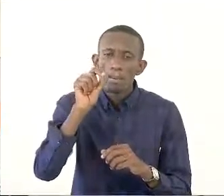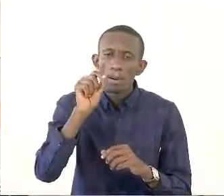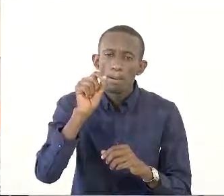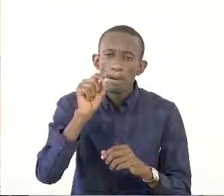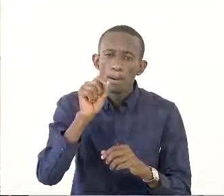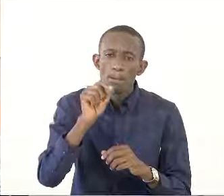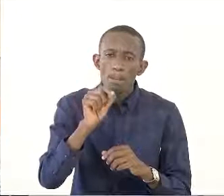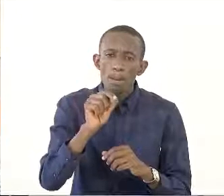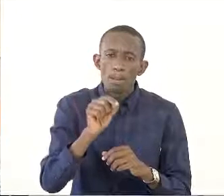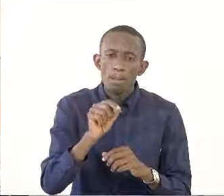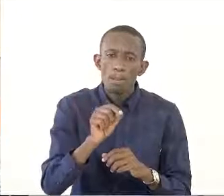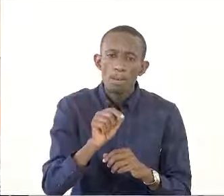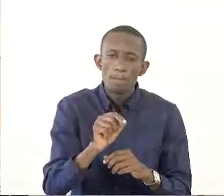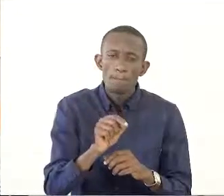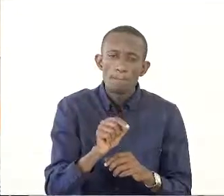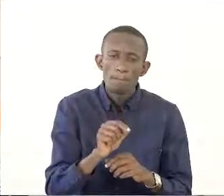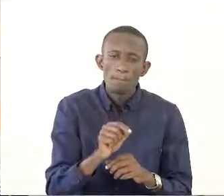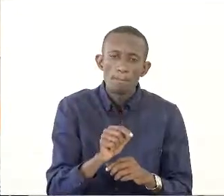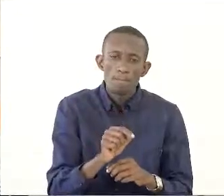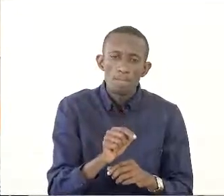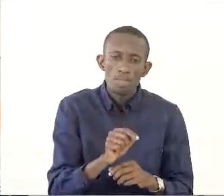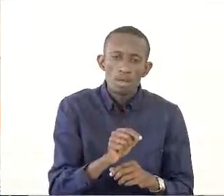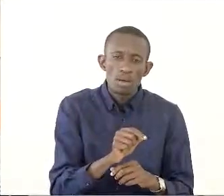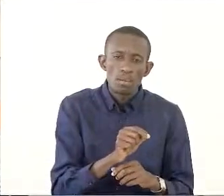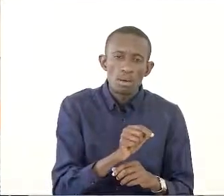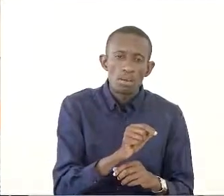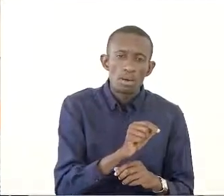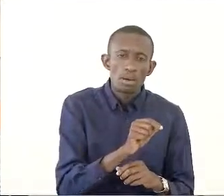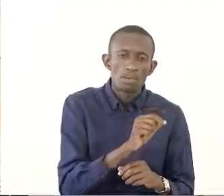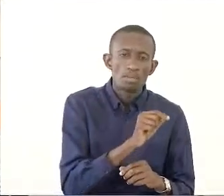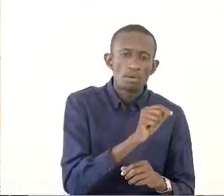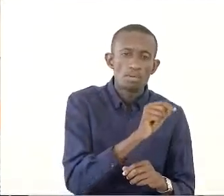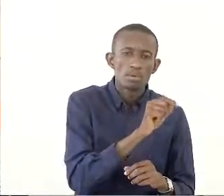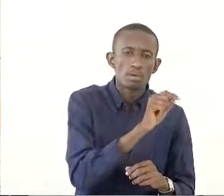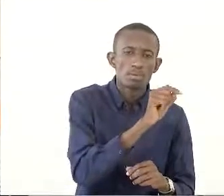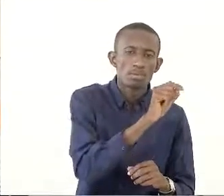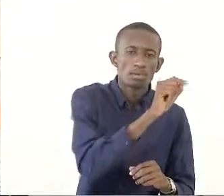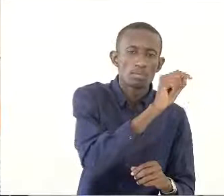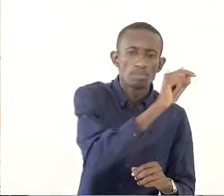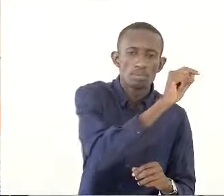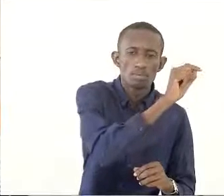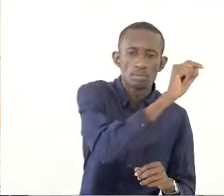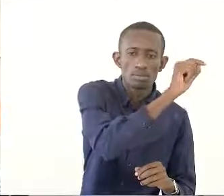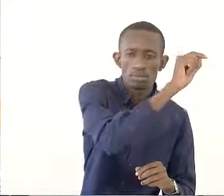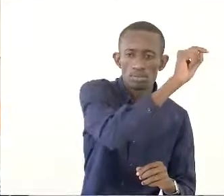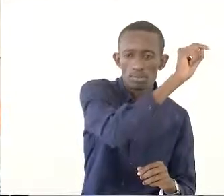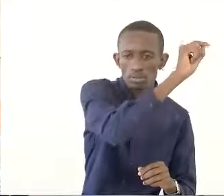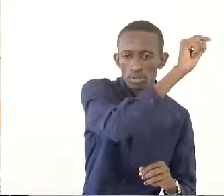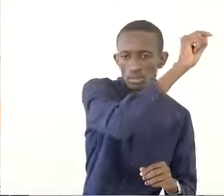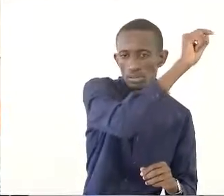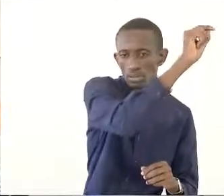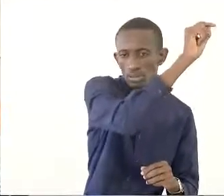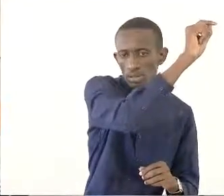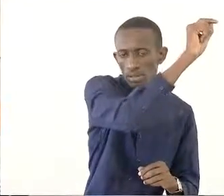like this, like this, this. Have you seen? And this is a